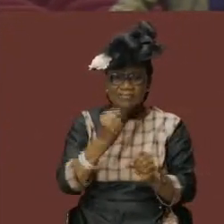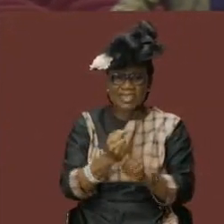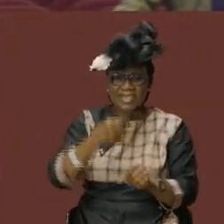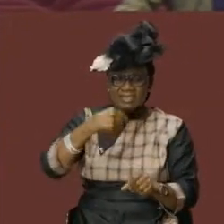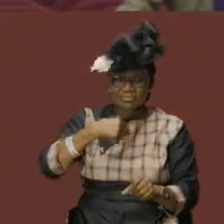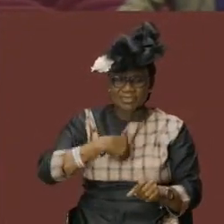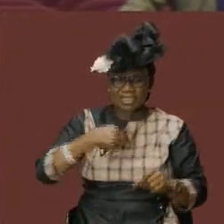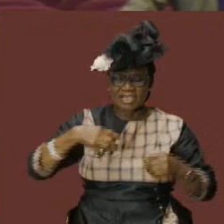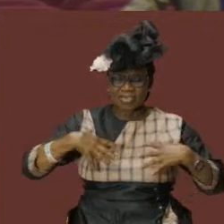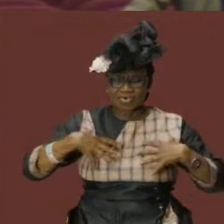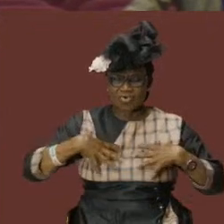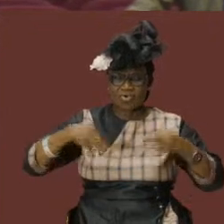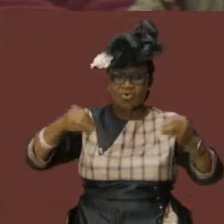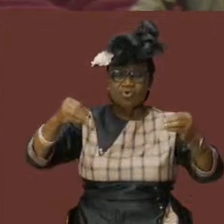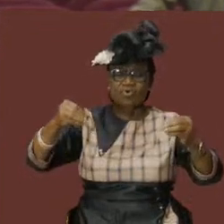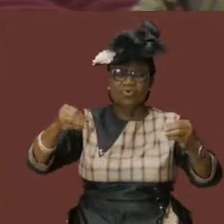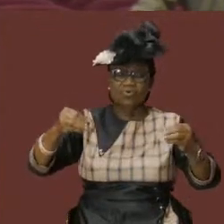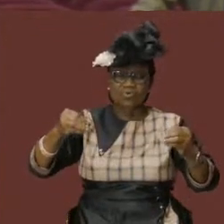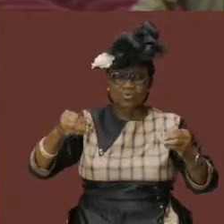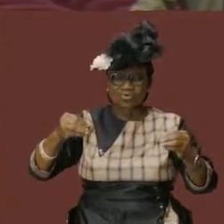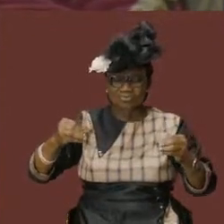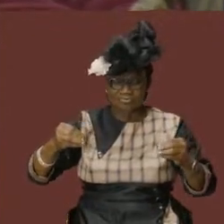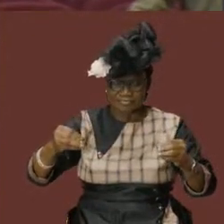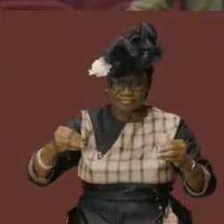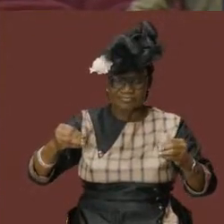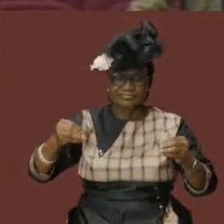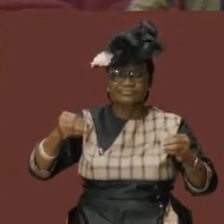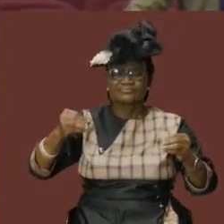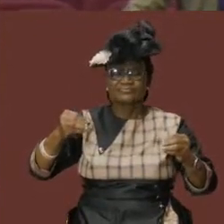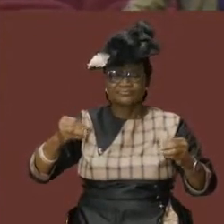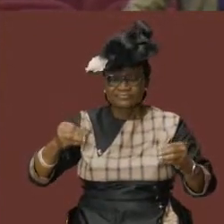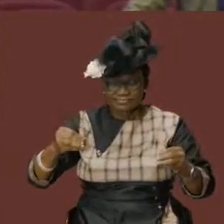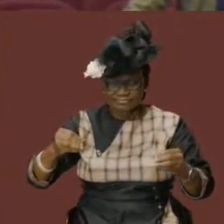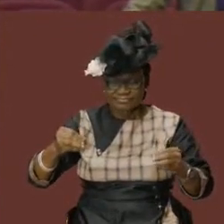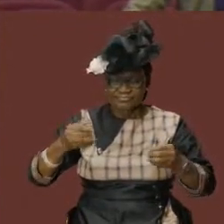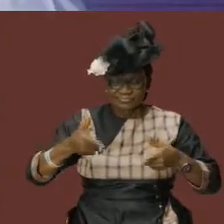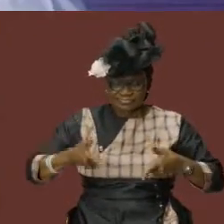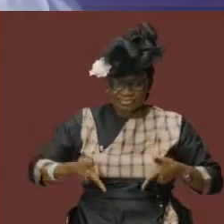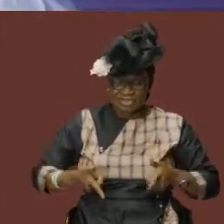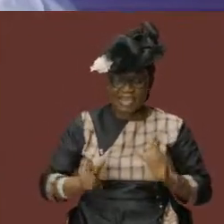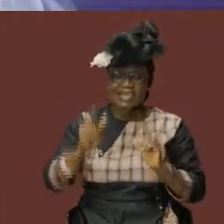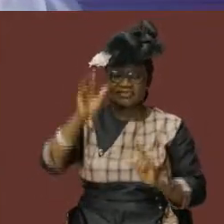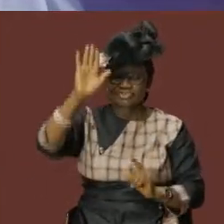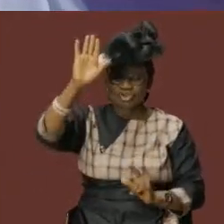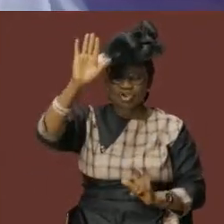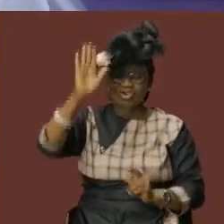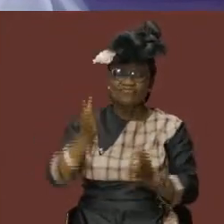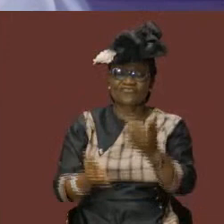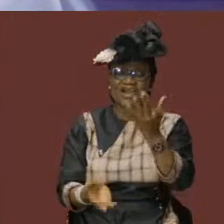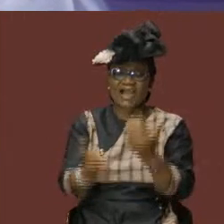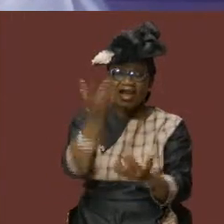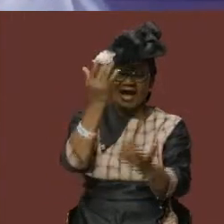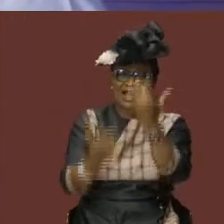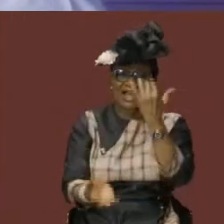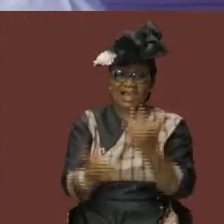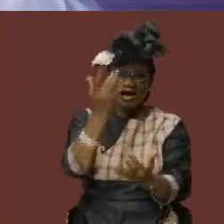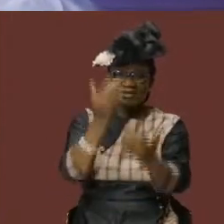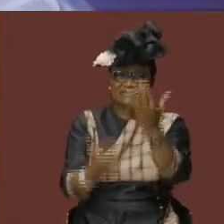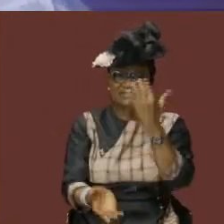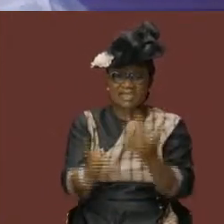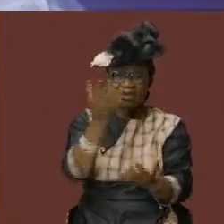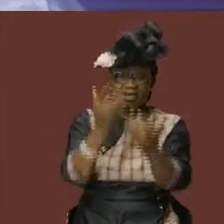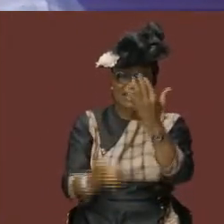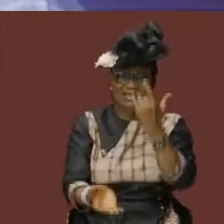Lord, make me whole. Make me whole. Let your